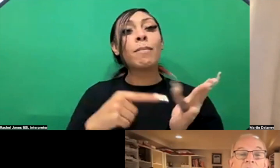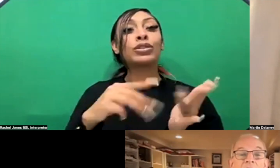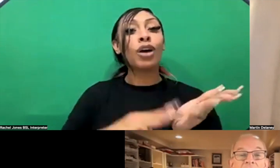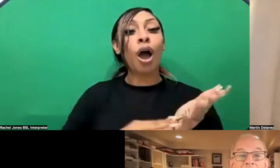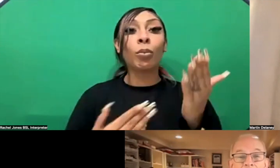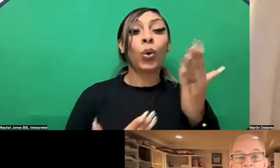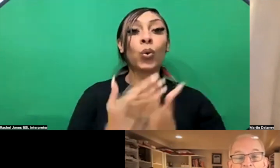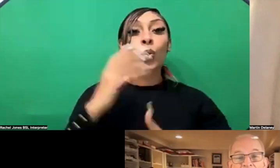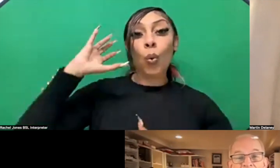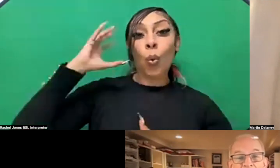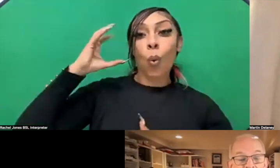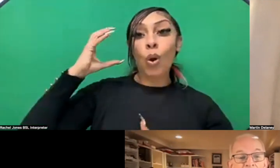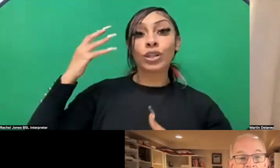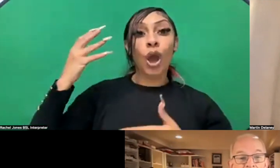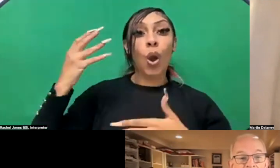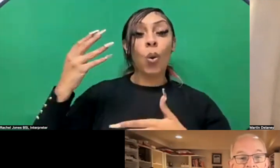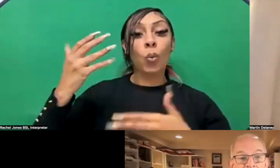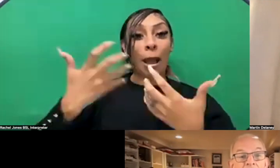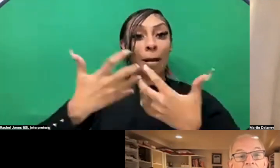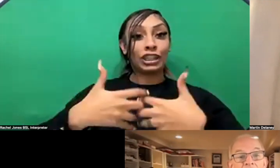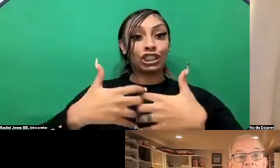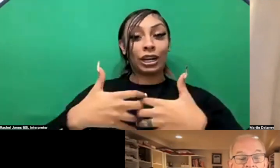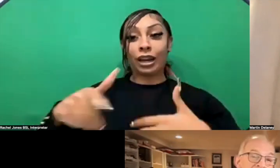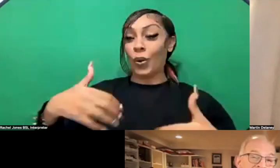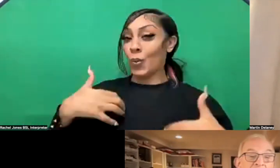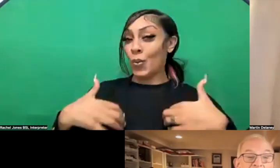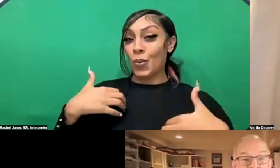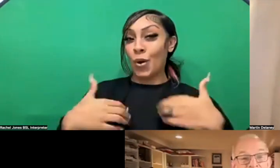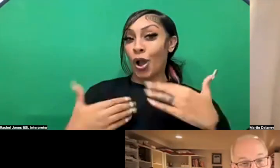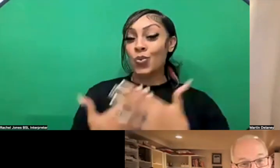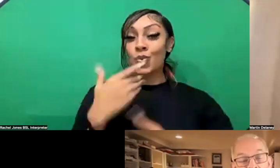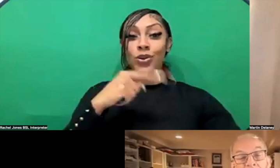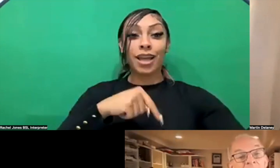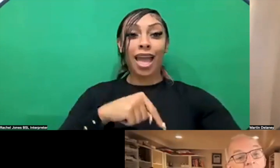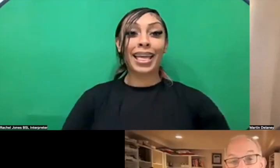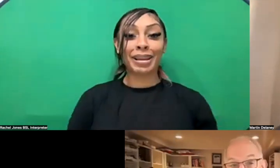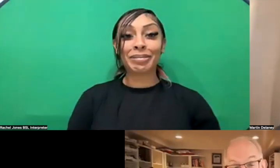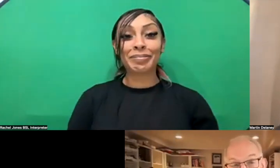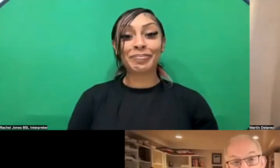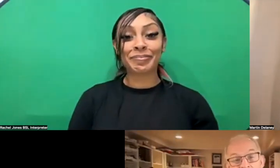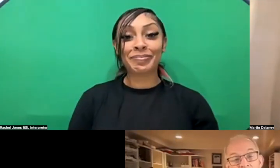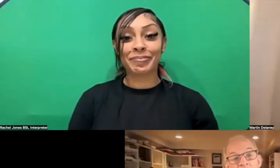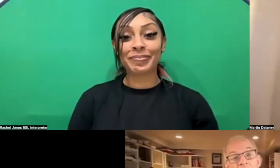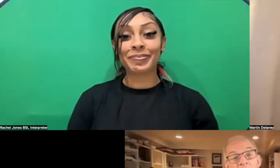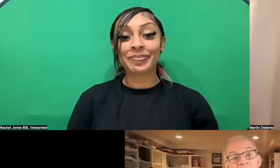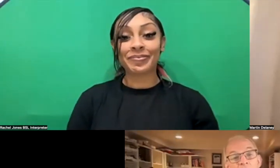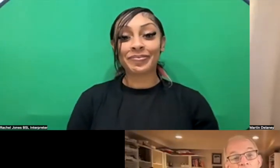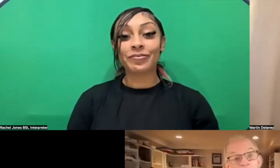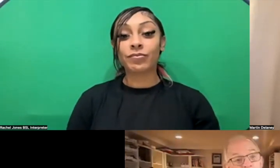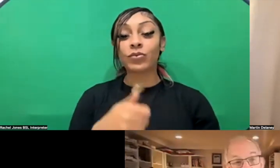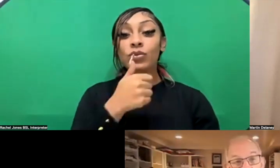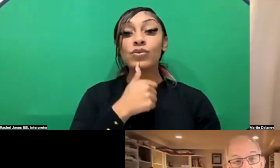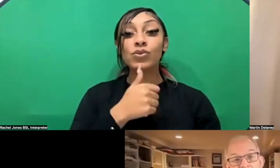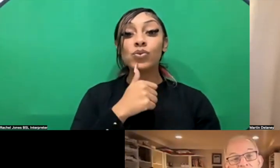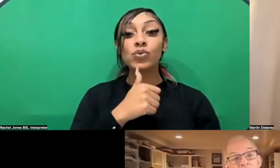of this machine. So it was a very exciting time. Right, and so that was the LM1. And that was, by the way, used on all the